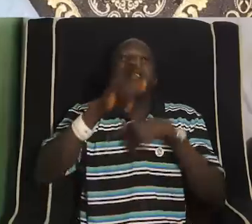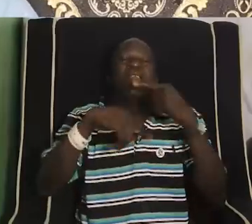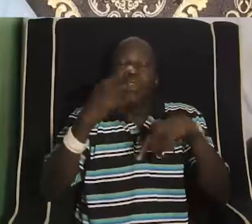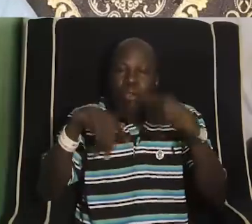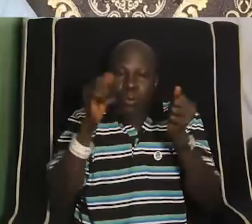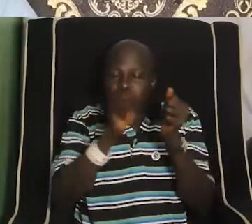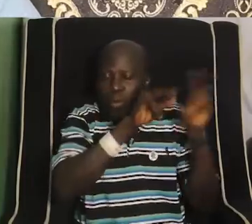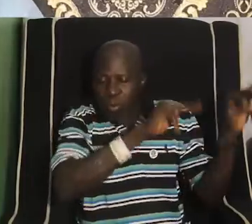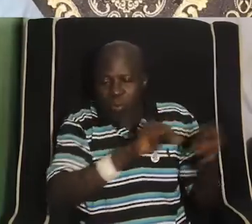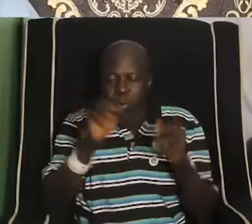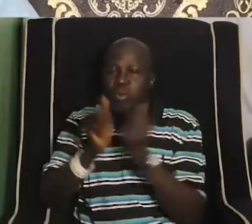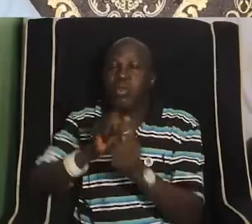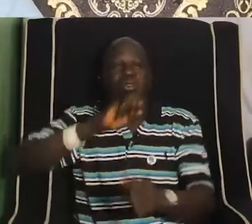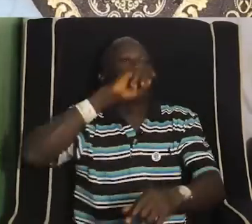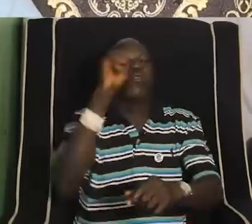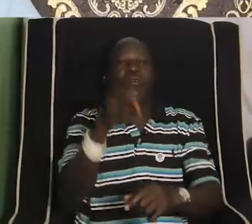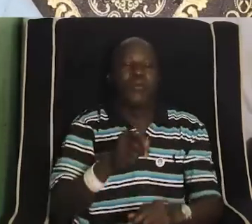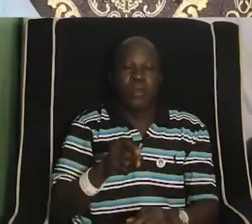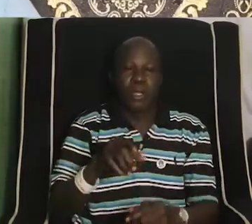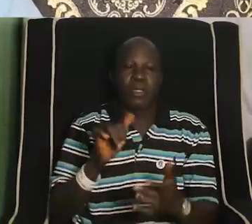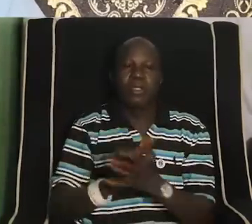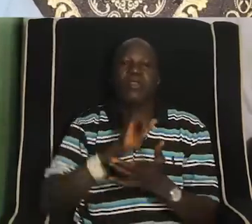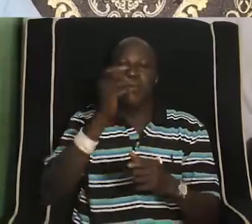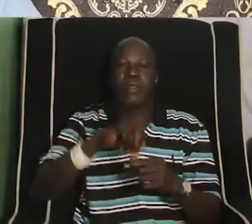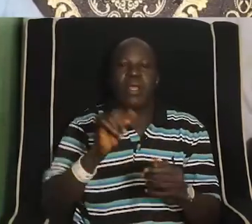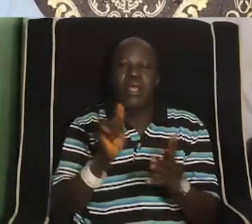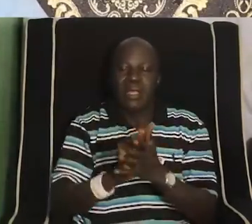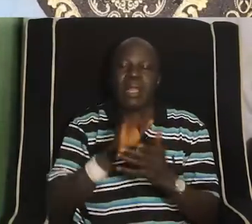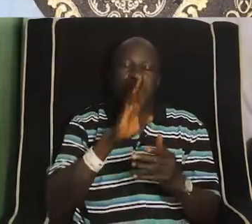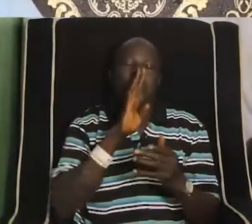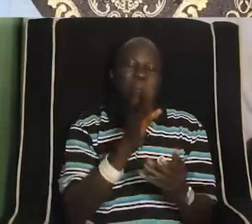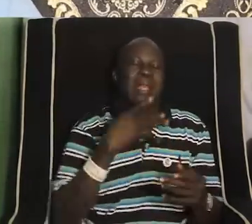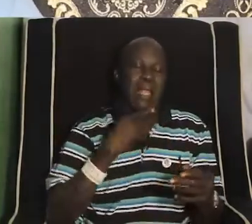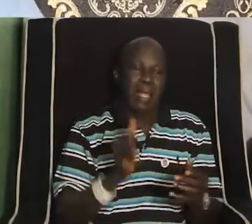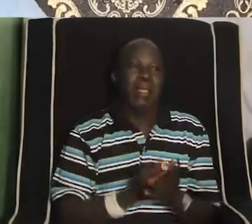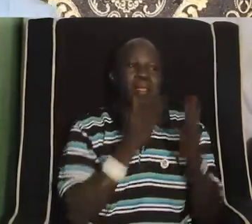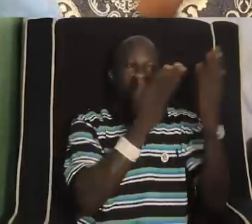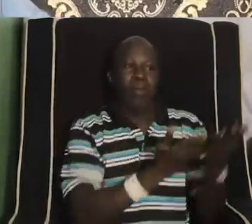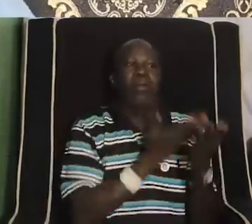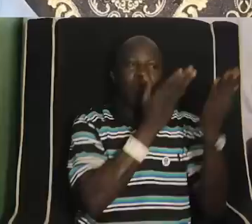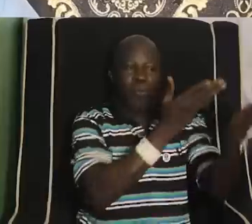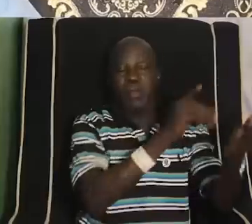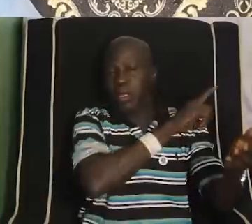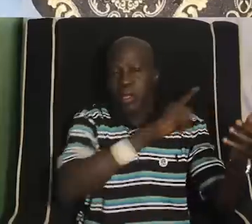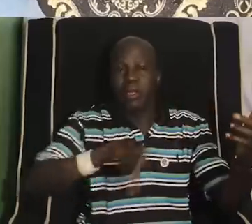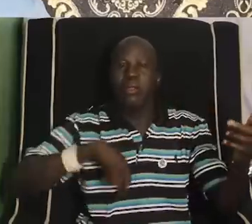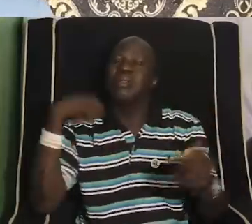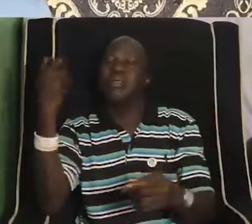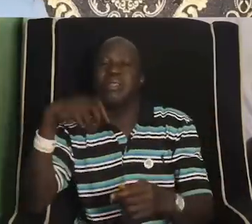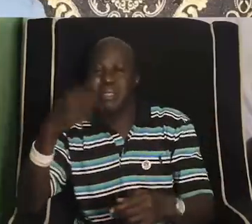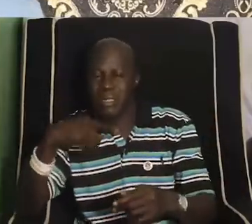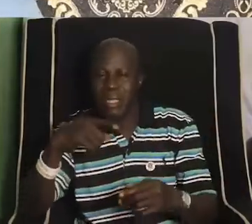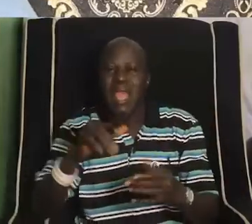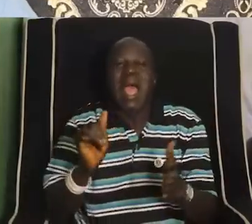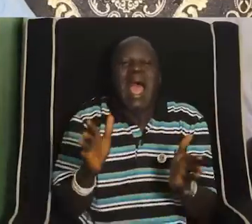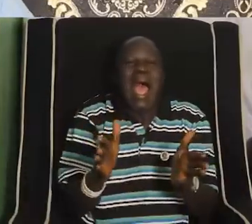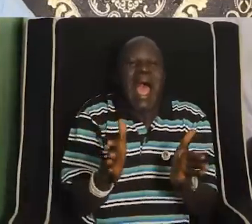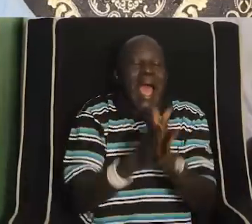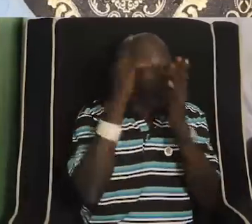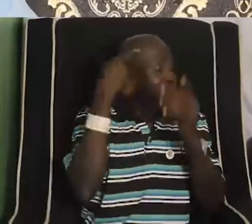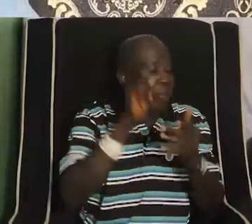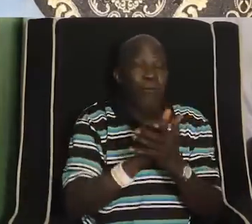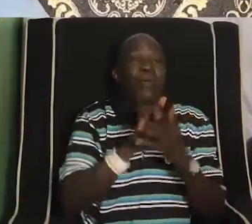ni. Even with covenant. Majemu ni. His covenant. Oda bi ore majemu. Is a covenant of faith. Oluwa wi pe. The Lord said. Bere ore majemu lowo